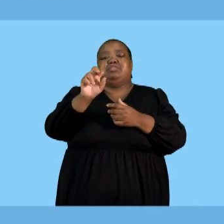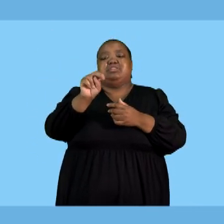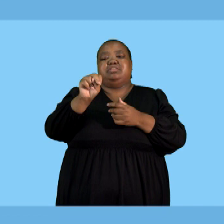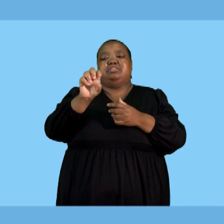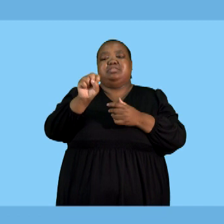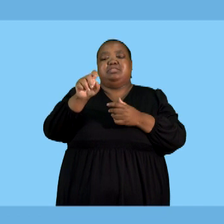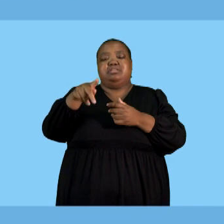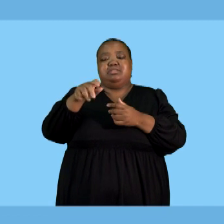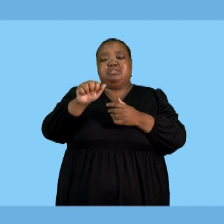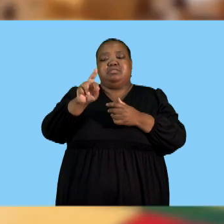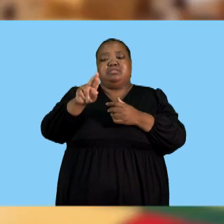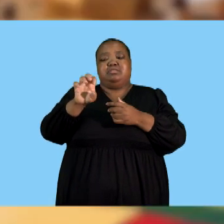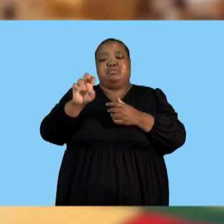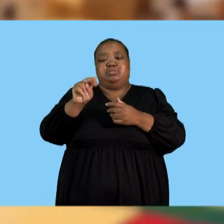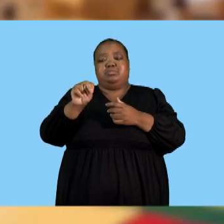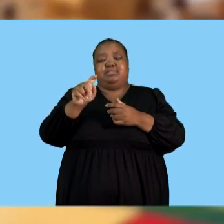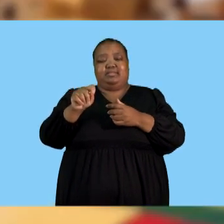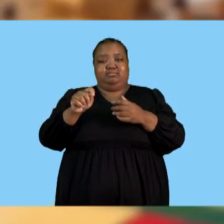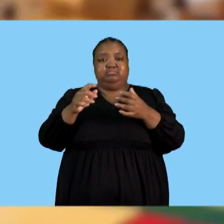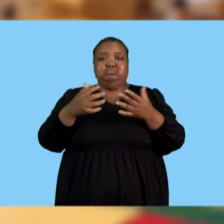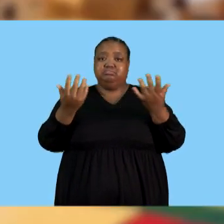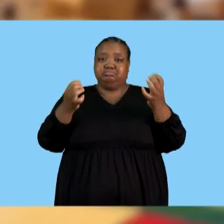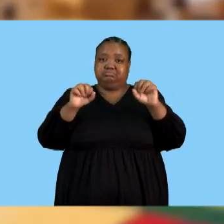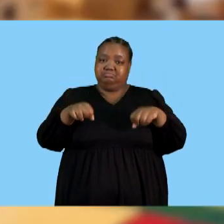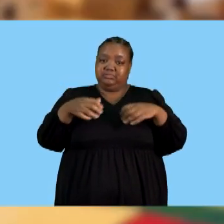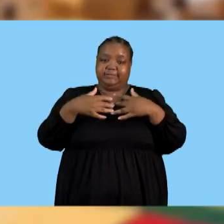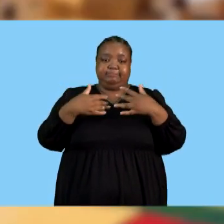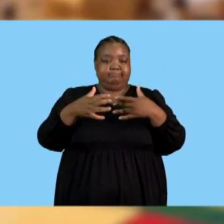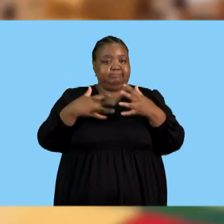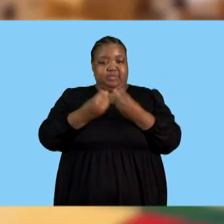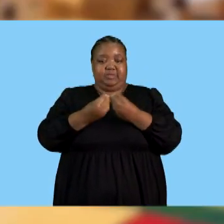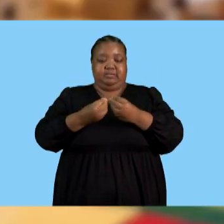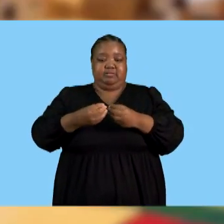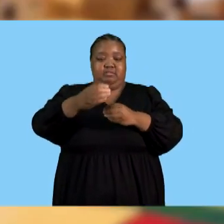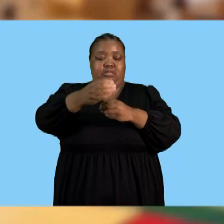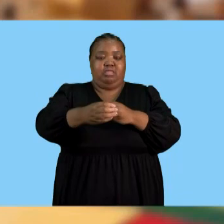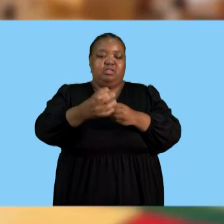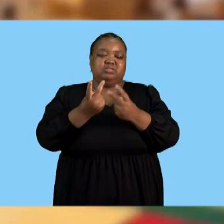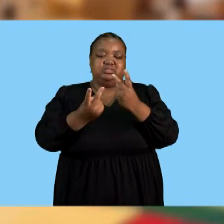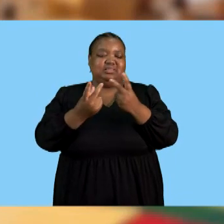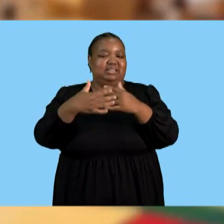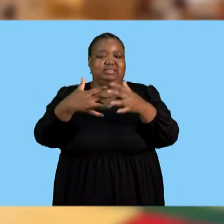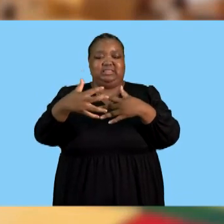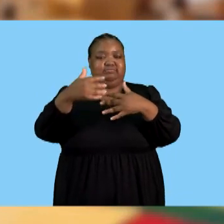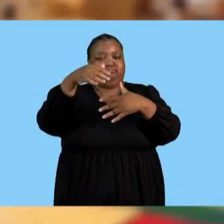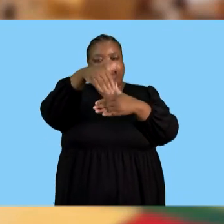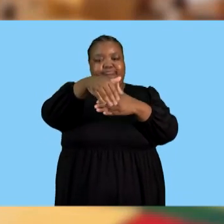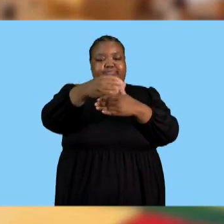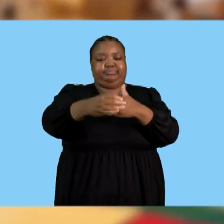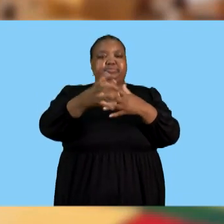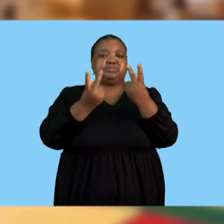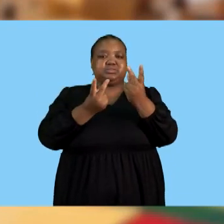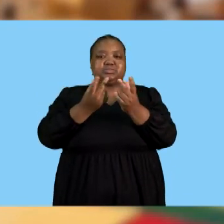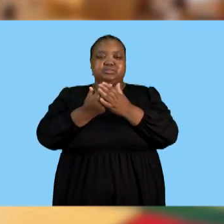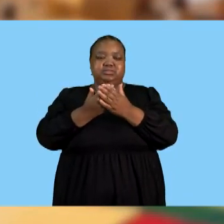of a transparent substance, we can be able to see objects on the other side of that particular substance. If a substance doesn't allow any light